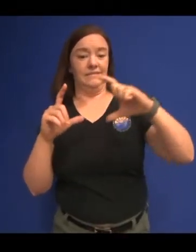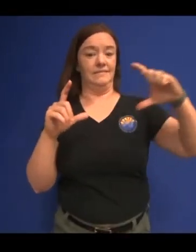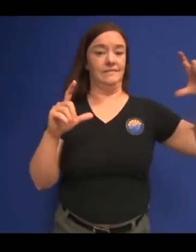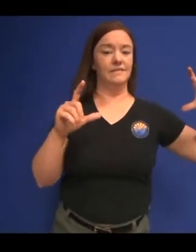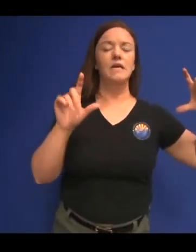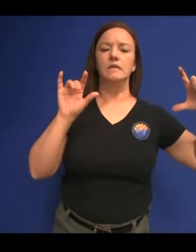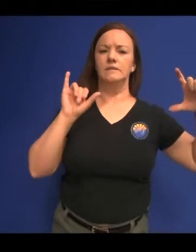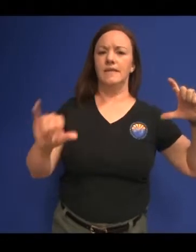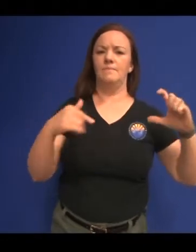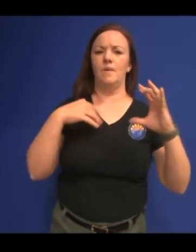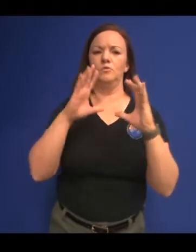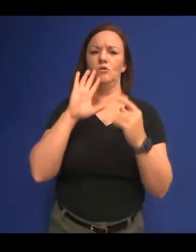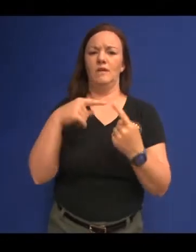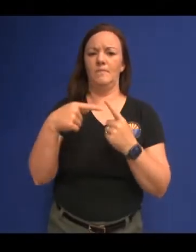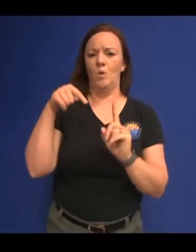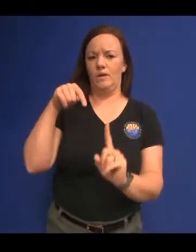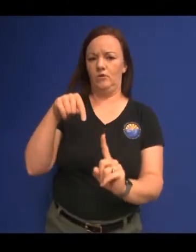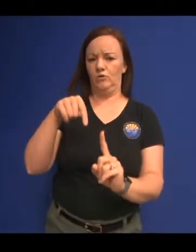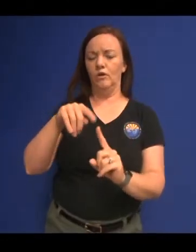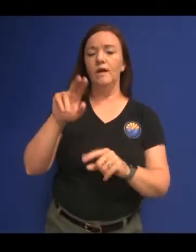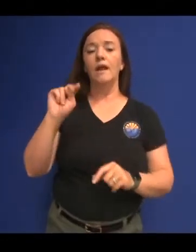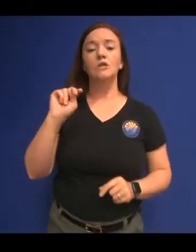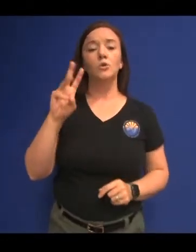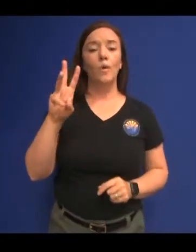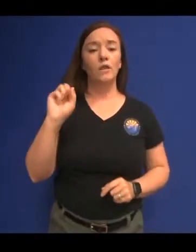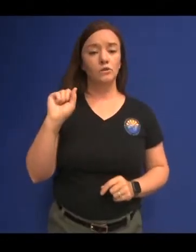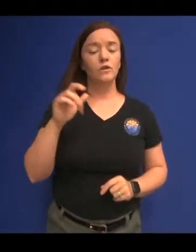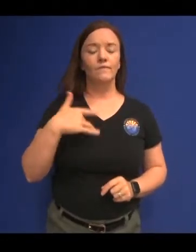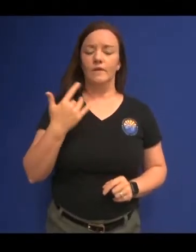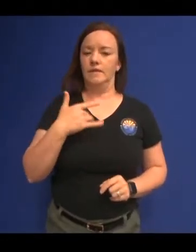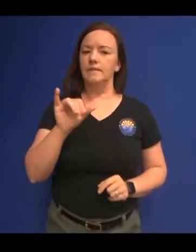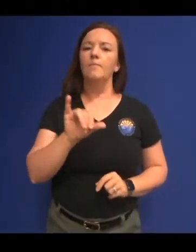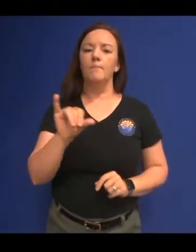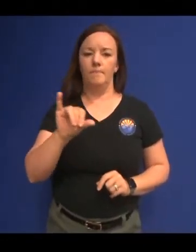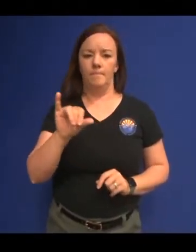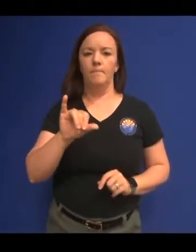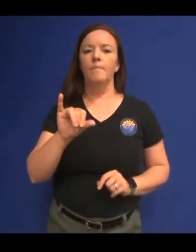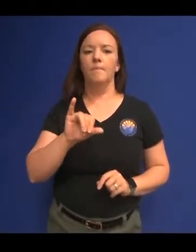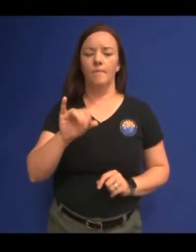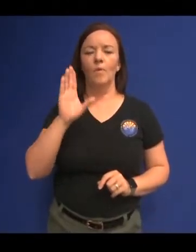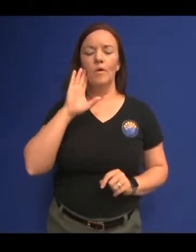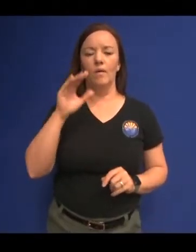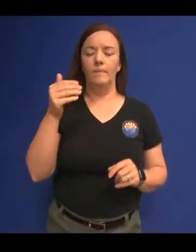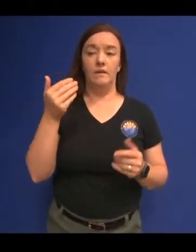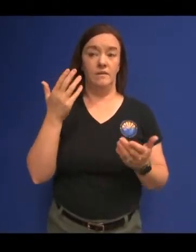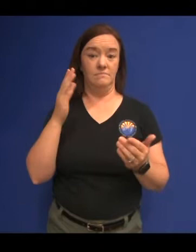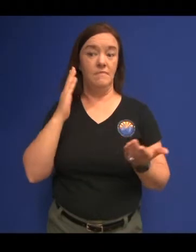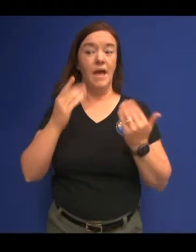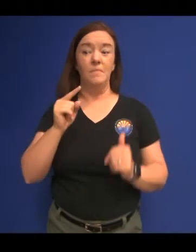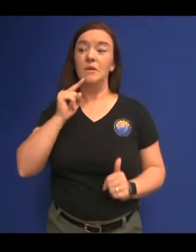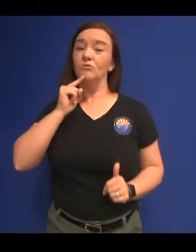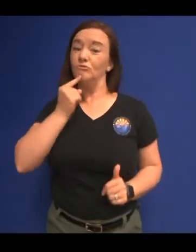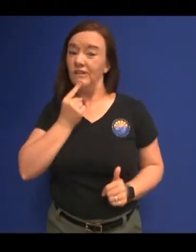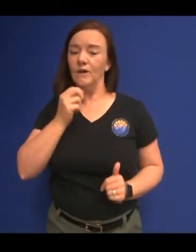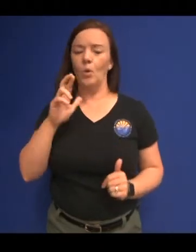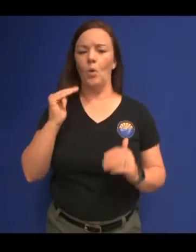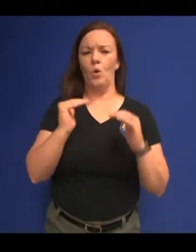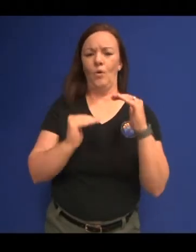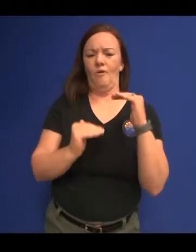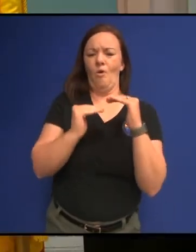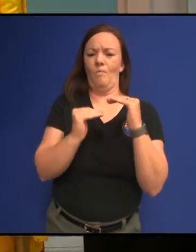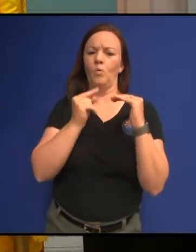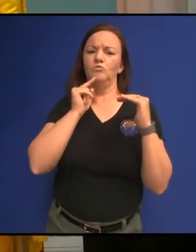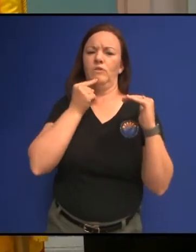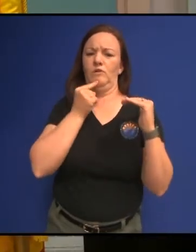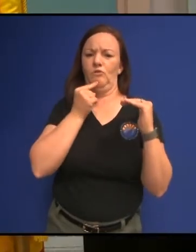here. The National Weather Service, I was thinking the same thing, is that it's going to be a near critical, if not critical, fire weather day.